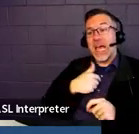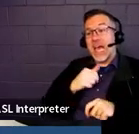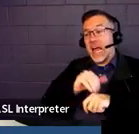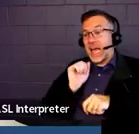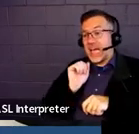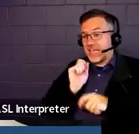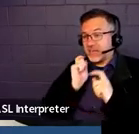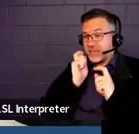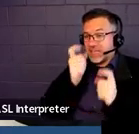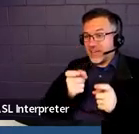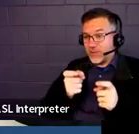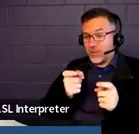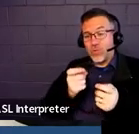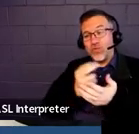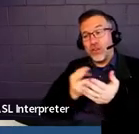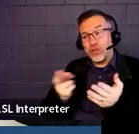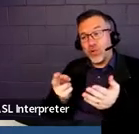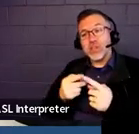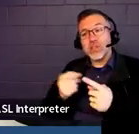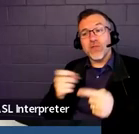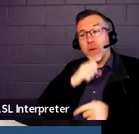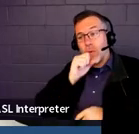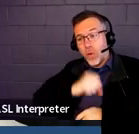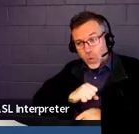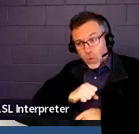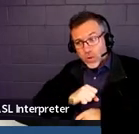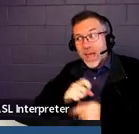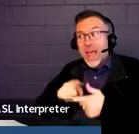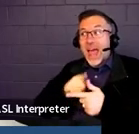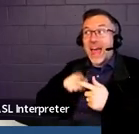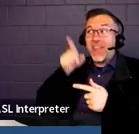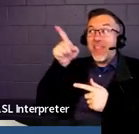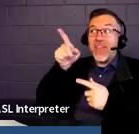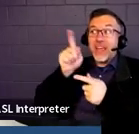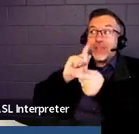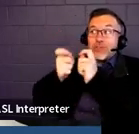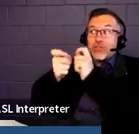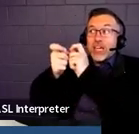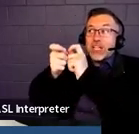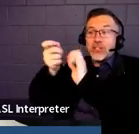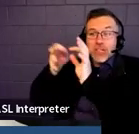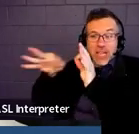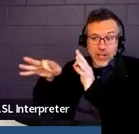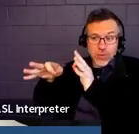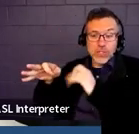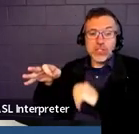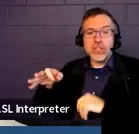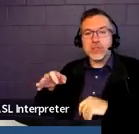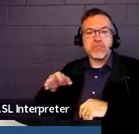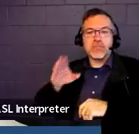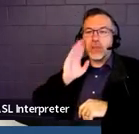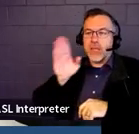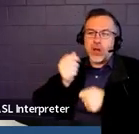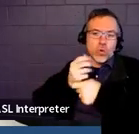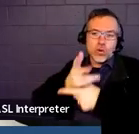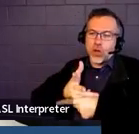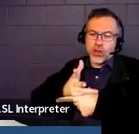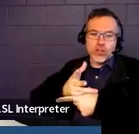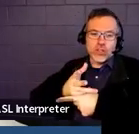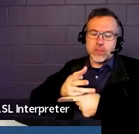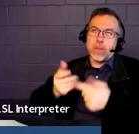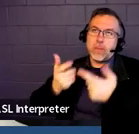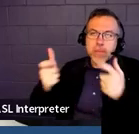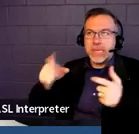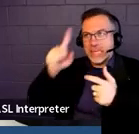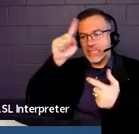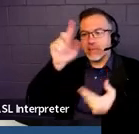outlining the criteria, and they change the language, it's going to create chaos. So